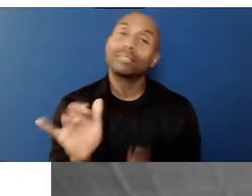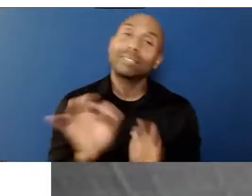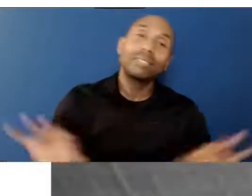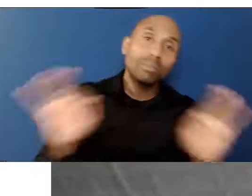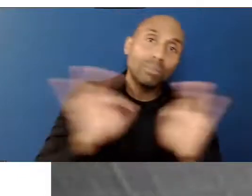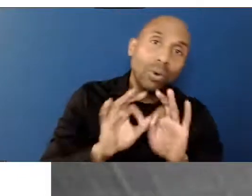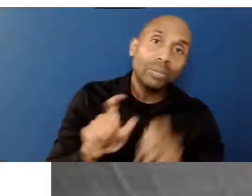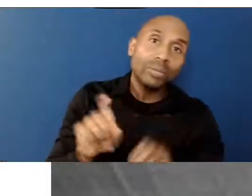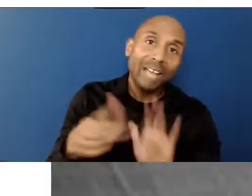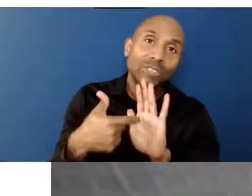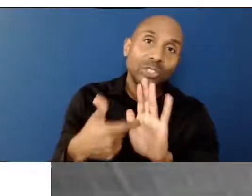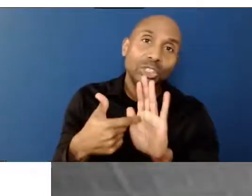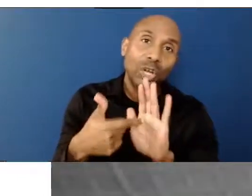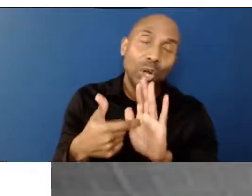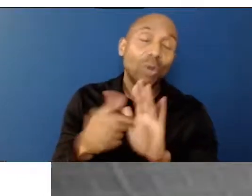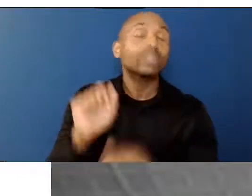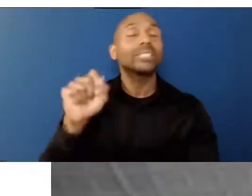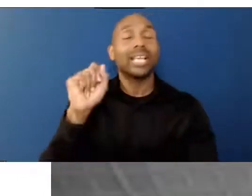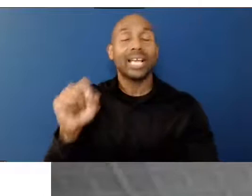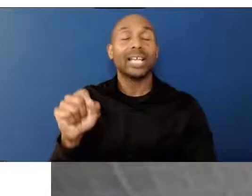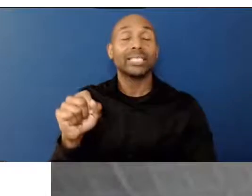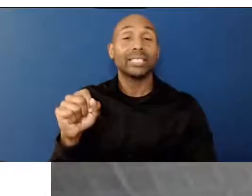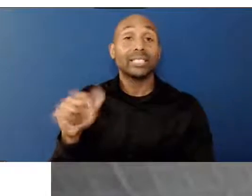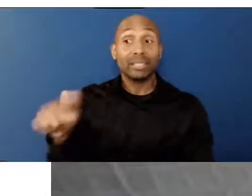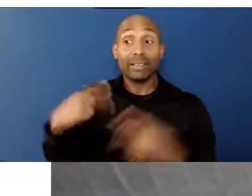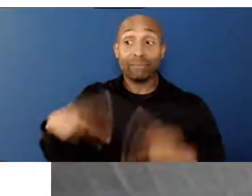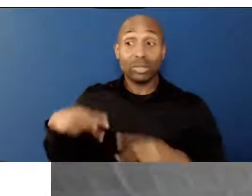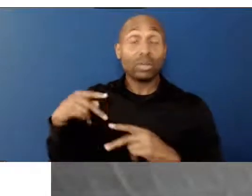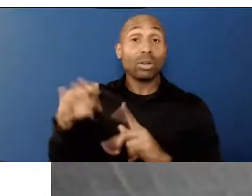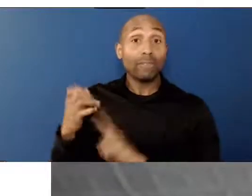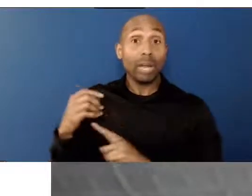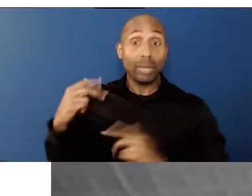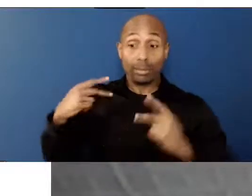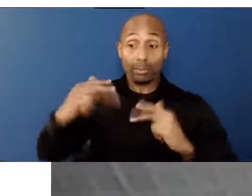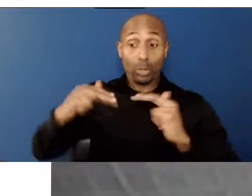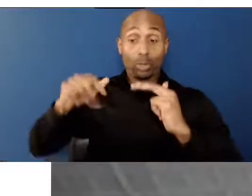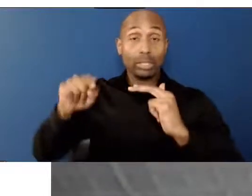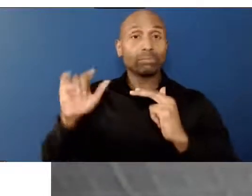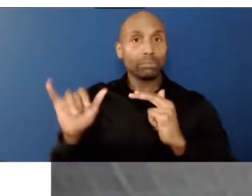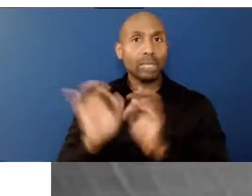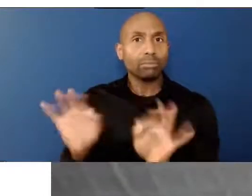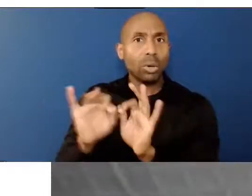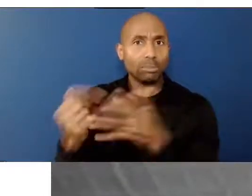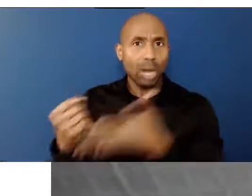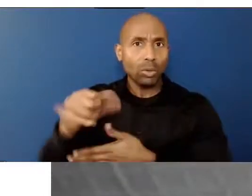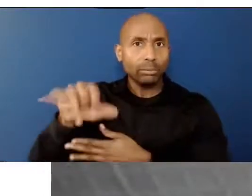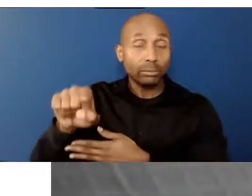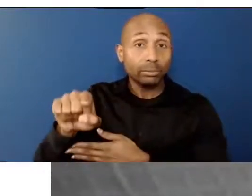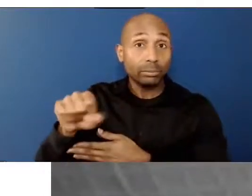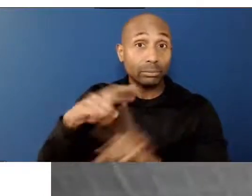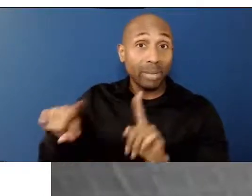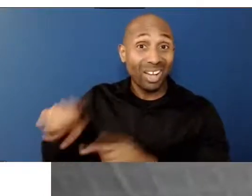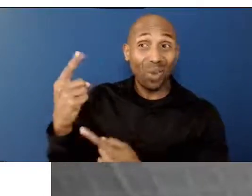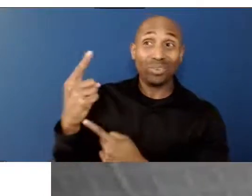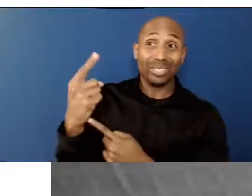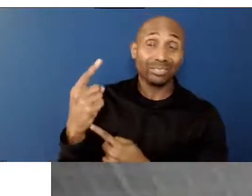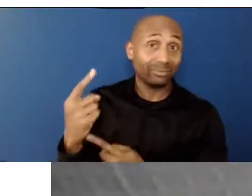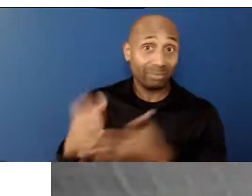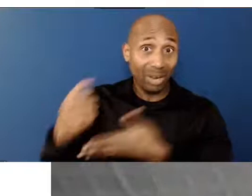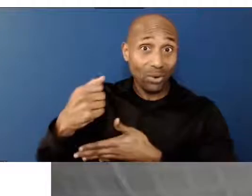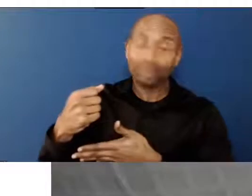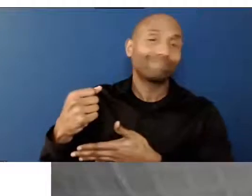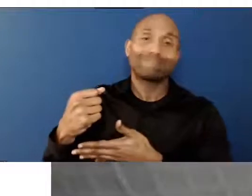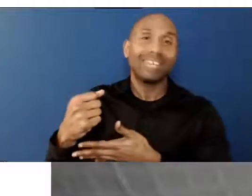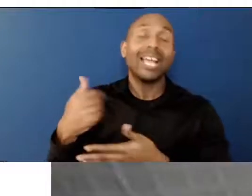that, you know, yes, the built environment is a priority, but it's not the only priority. And so I know reachAbility and